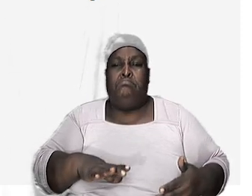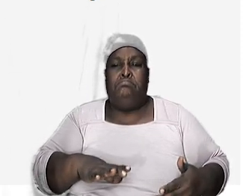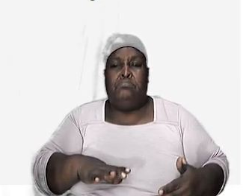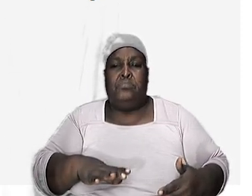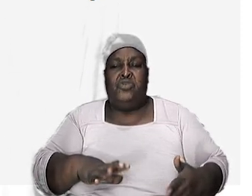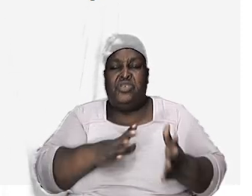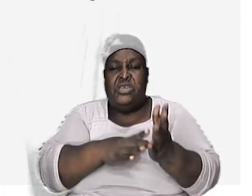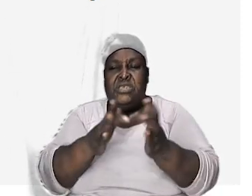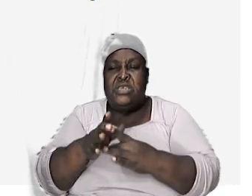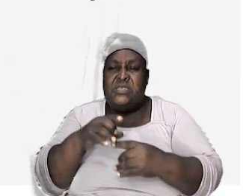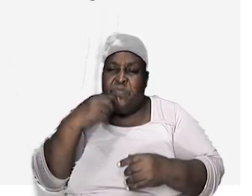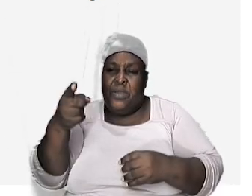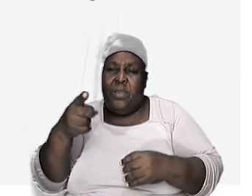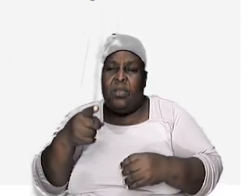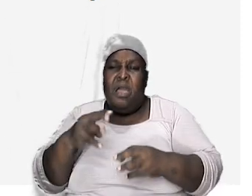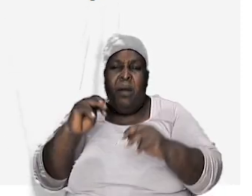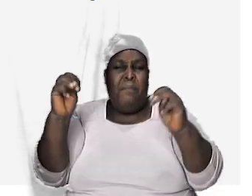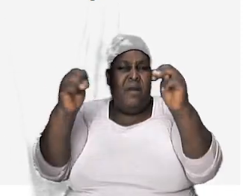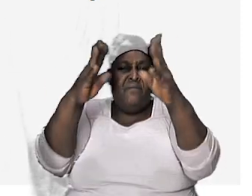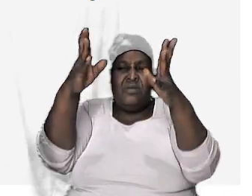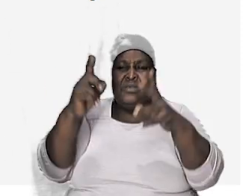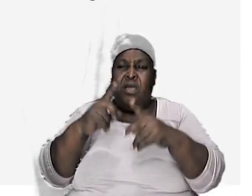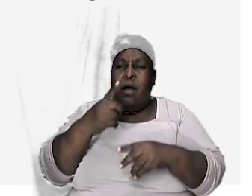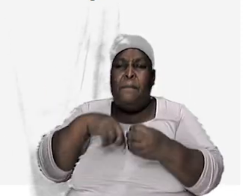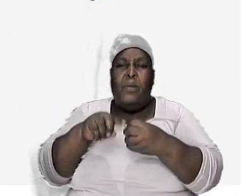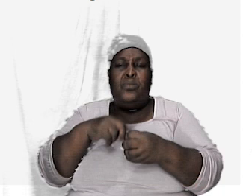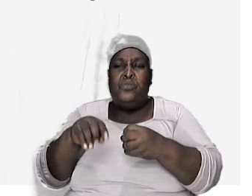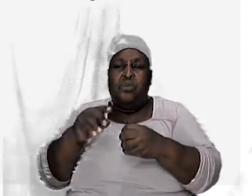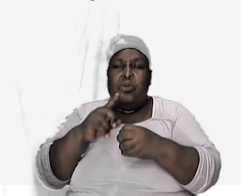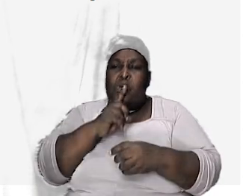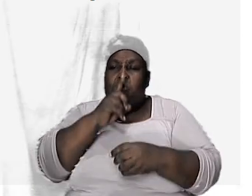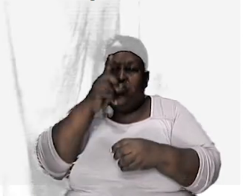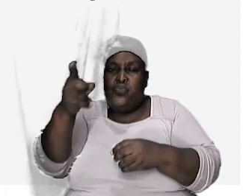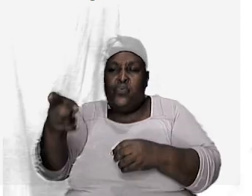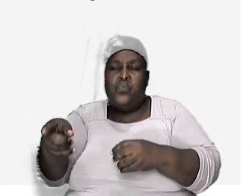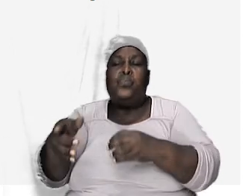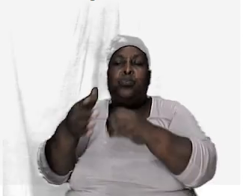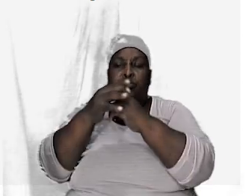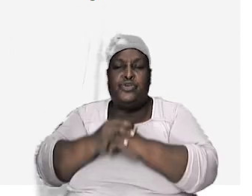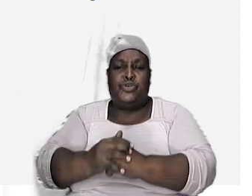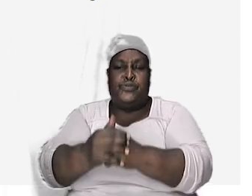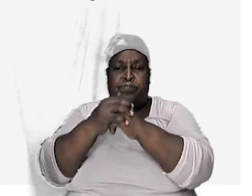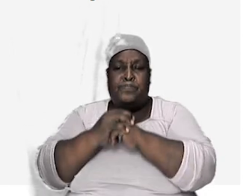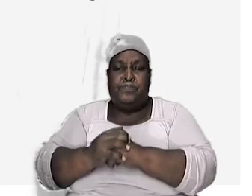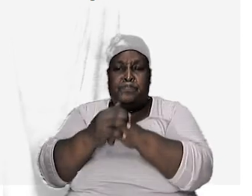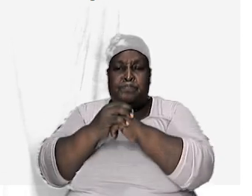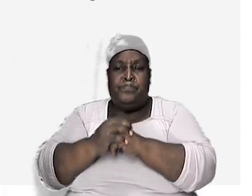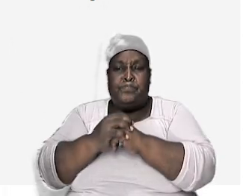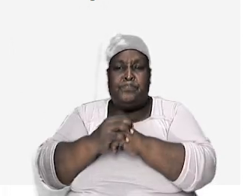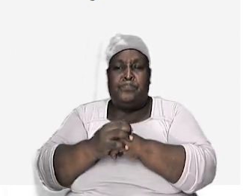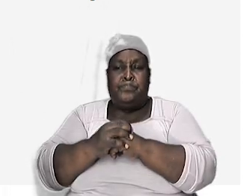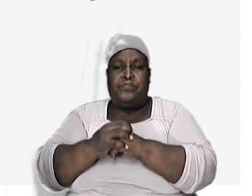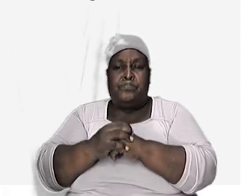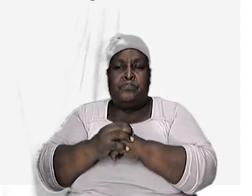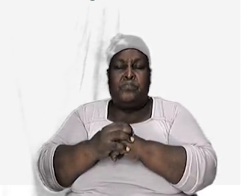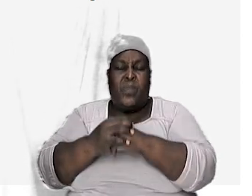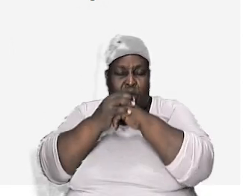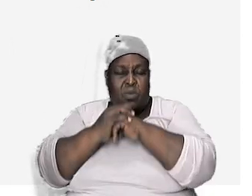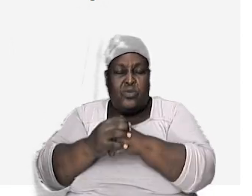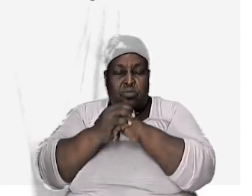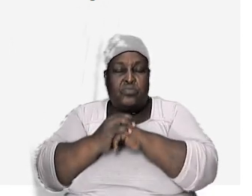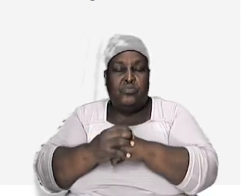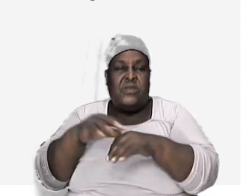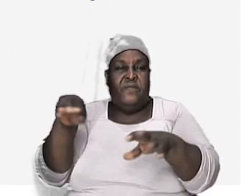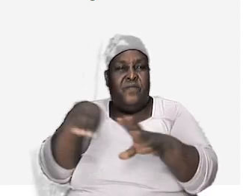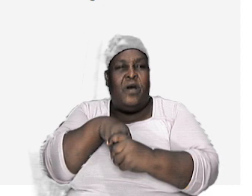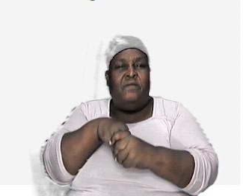worship. Himself, I said before, God, worship is not confined to any location. And then God says, worship involves knowing to whom you